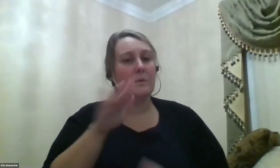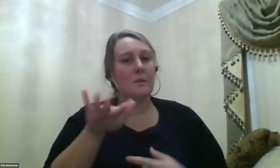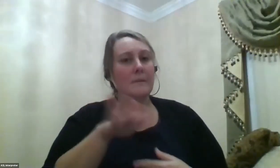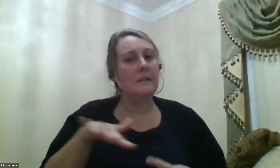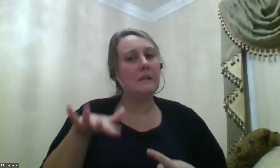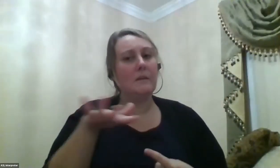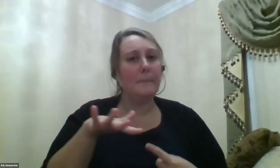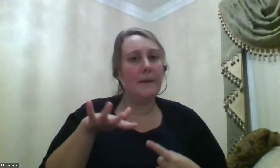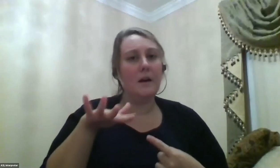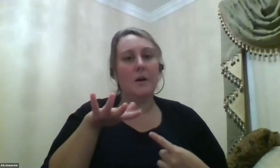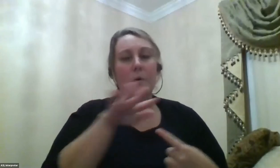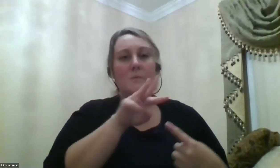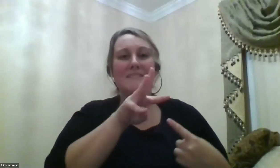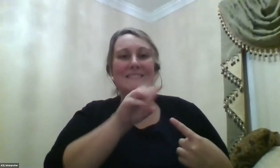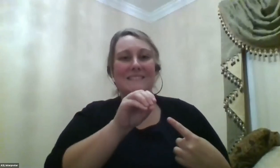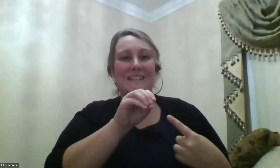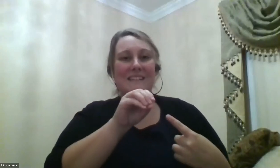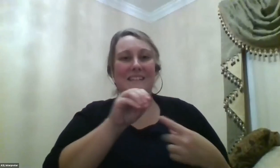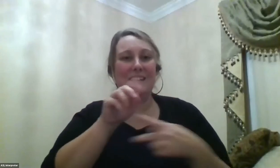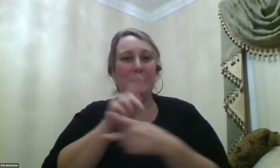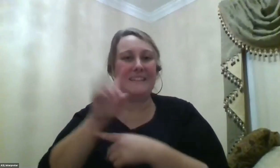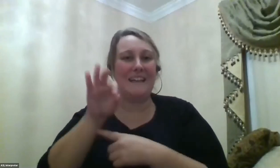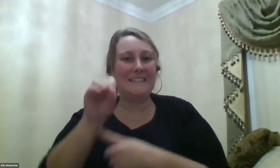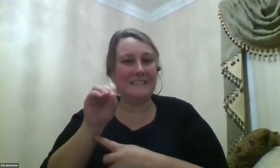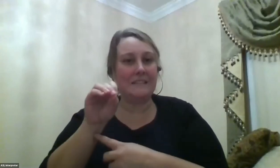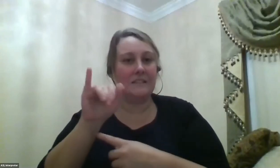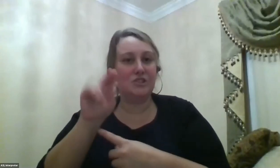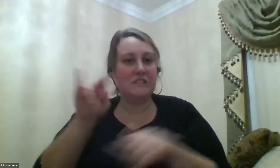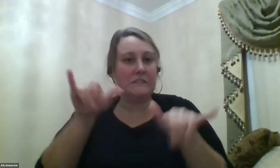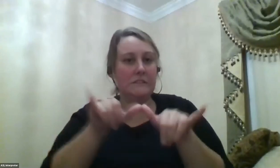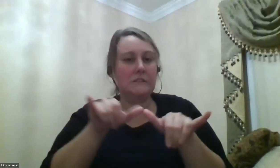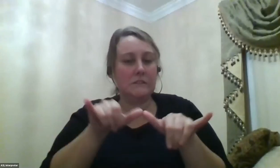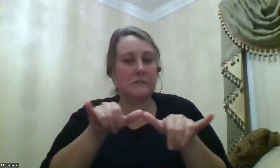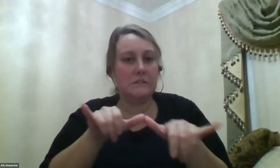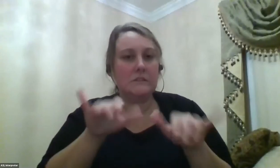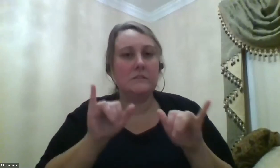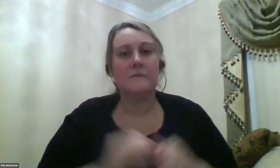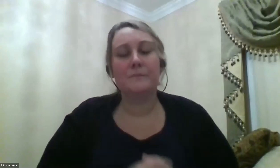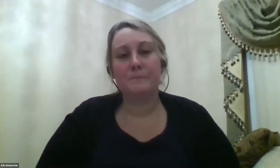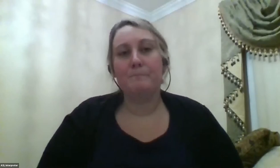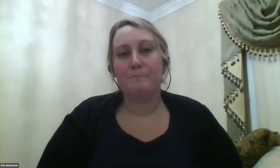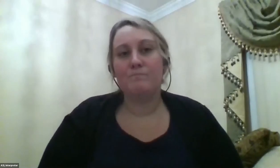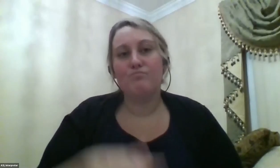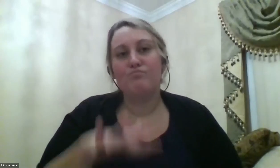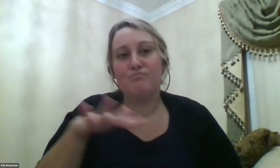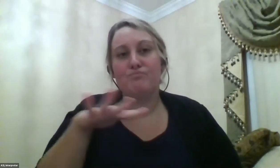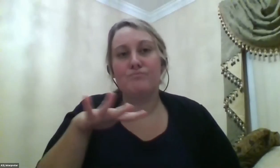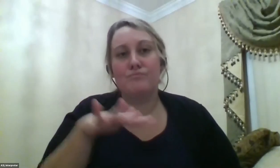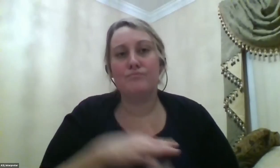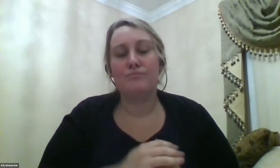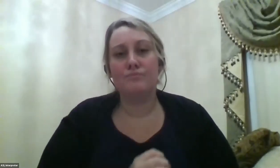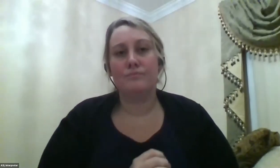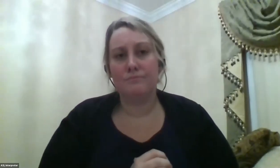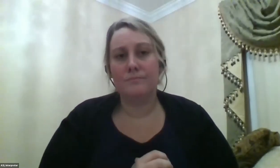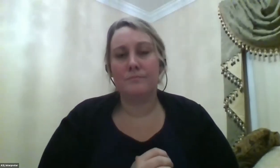by 90 inches or 70 by a hundred inches each. Um, and other windows in